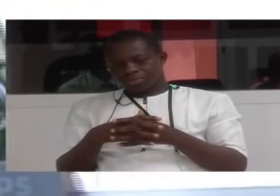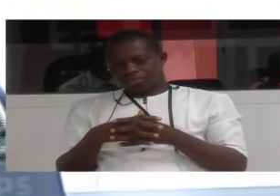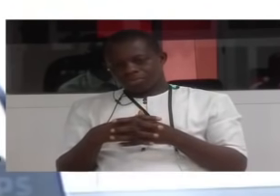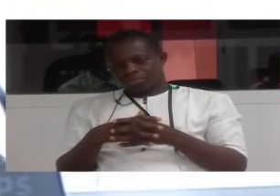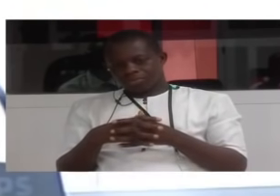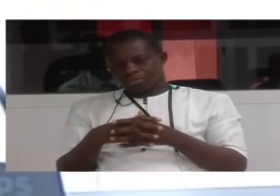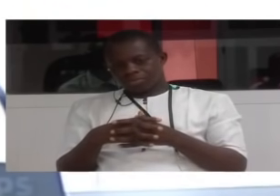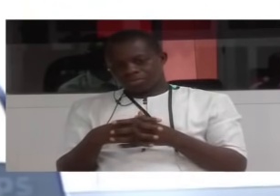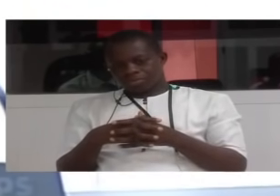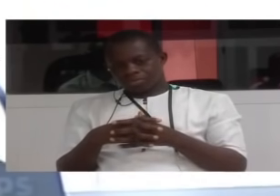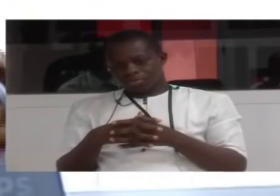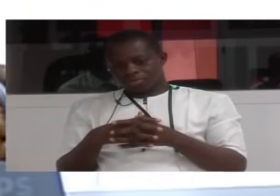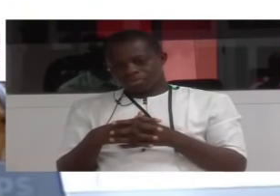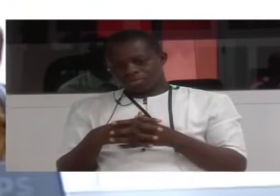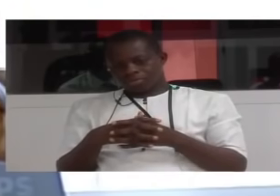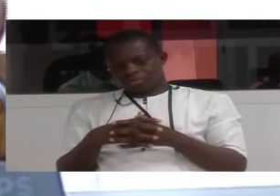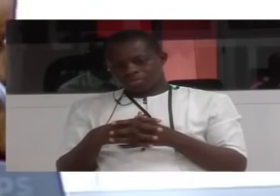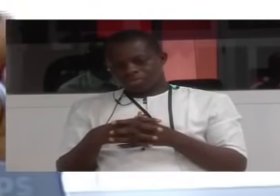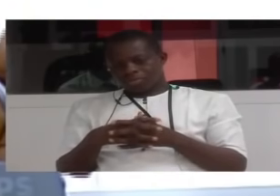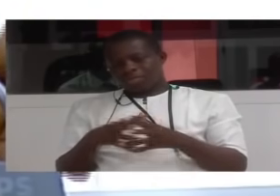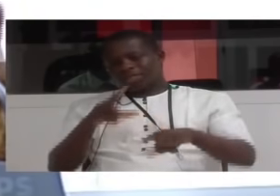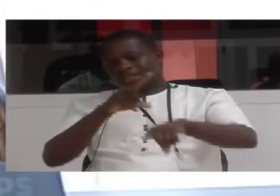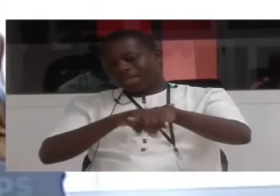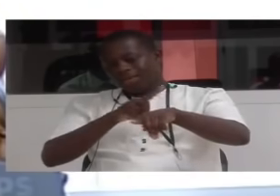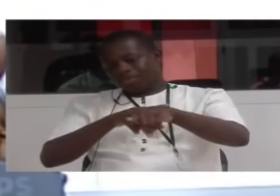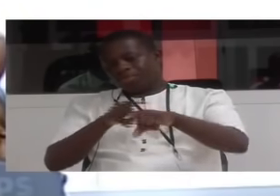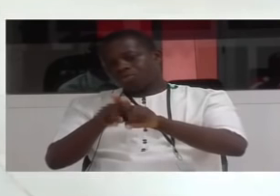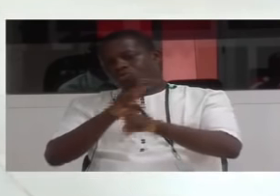here, why time bobu boba joxe nguma